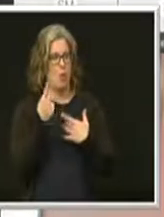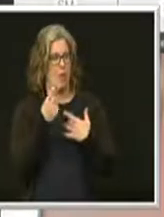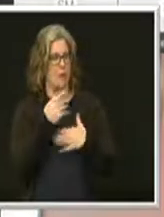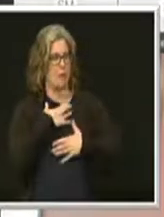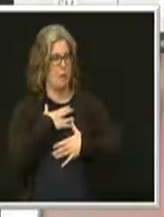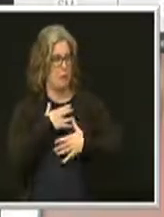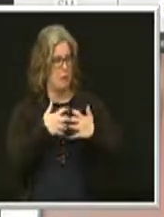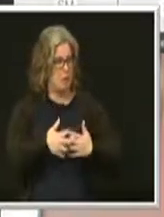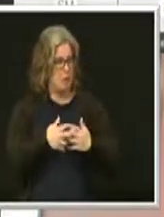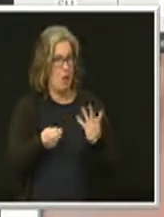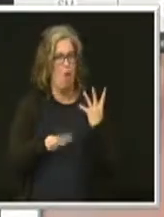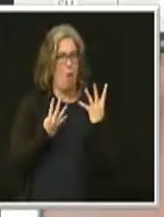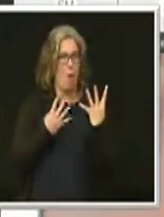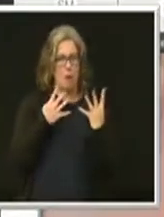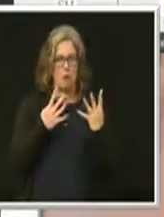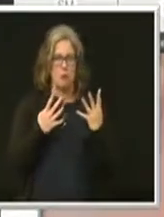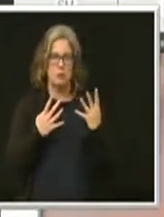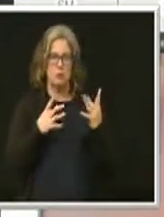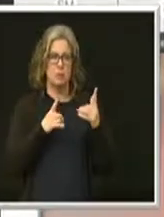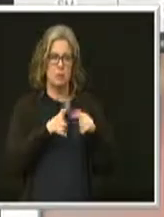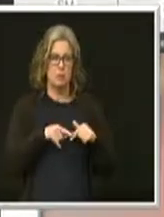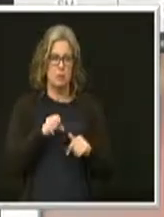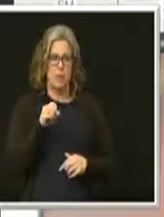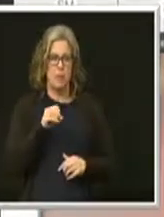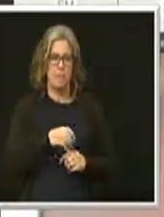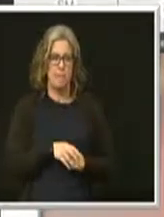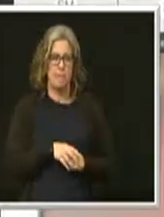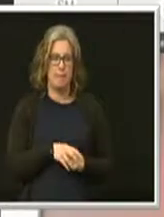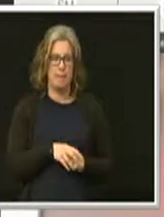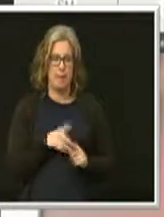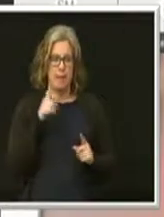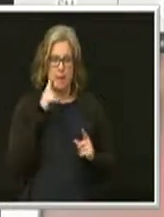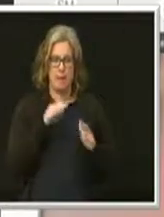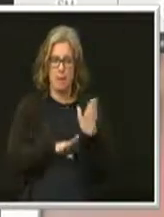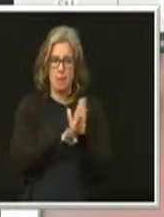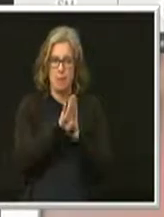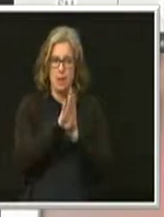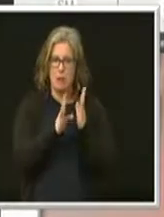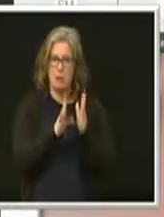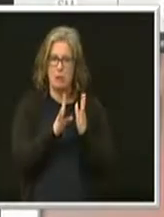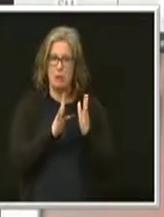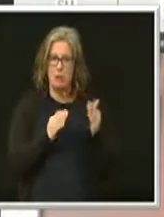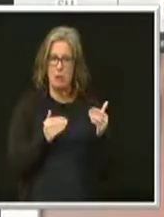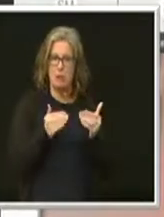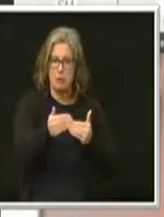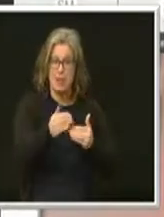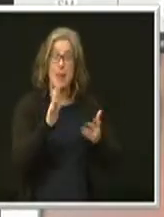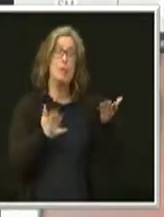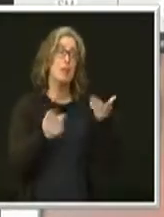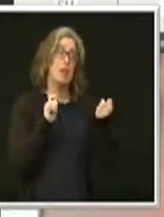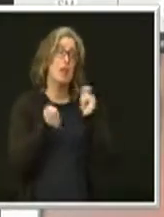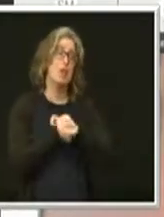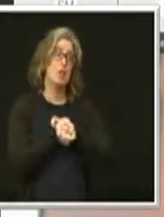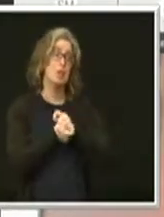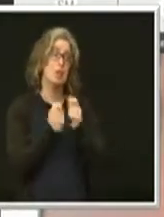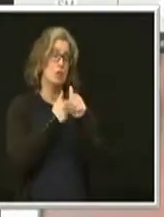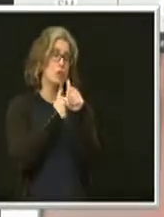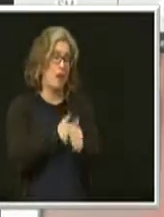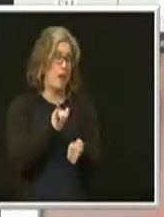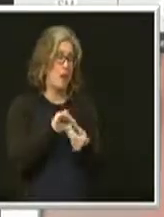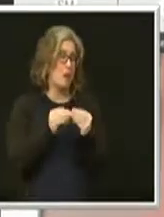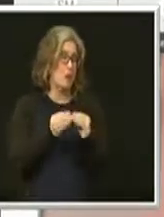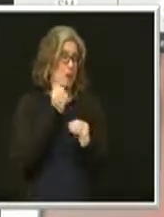ventilator or 4 people, for instance. So I think the peak is probably directionally correct. It could change. We're tracking those